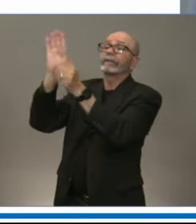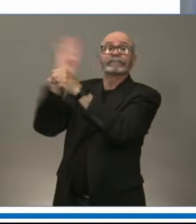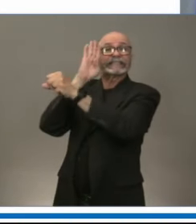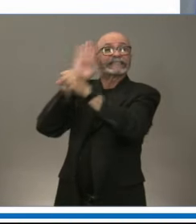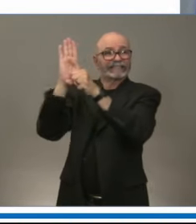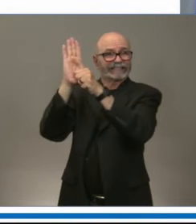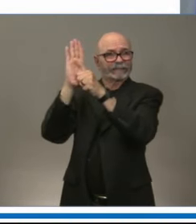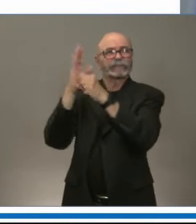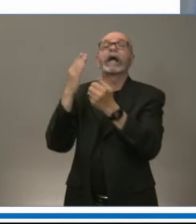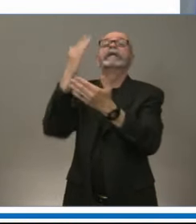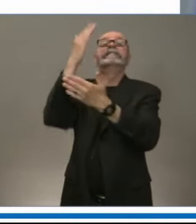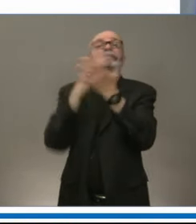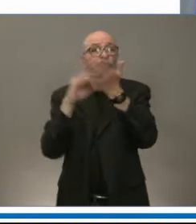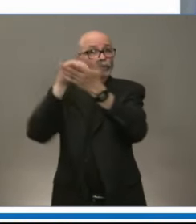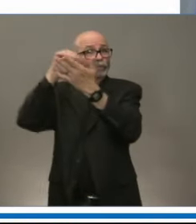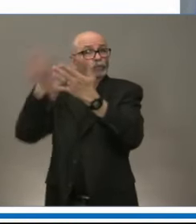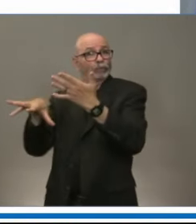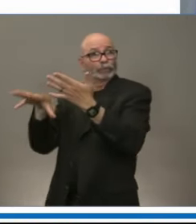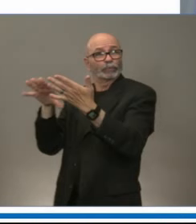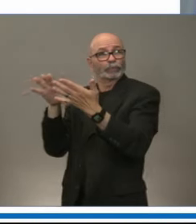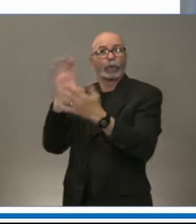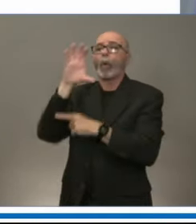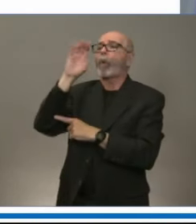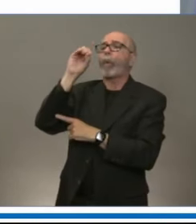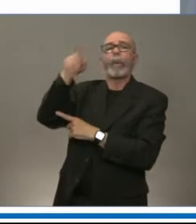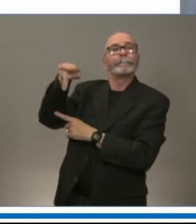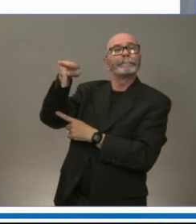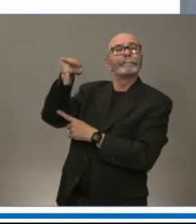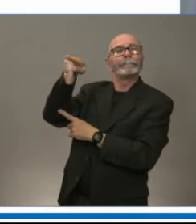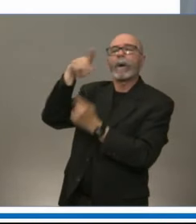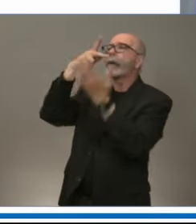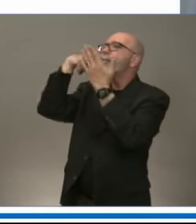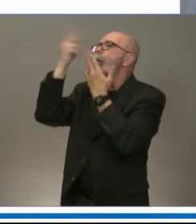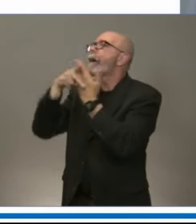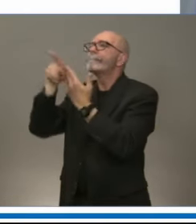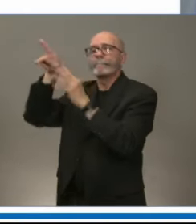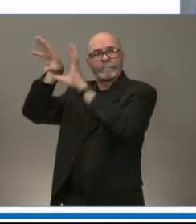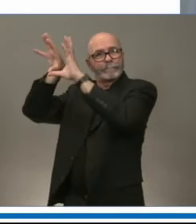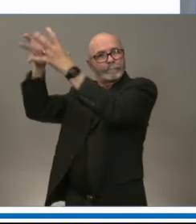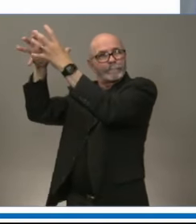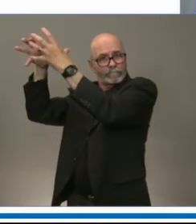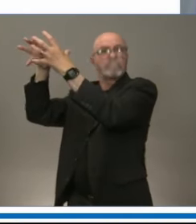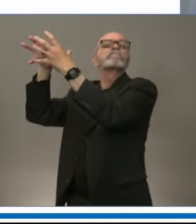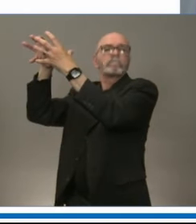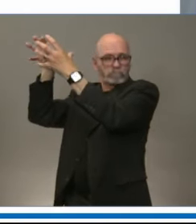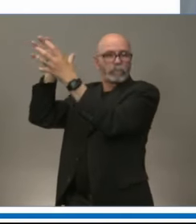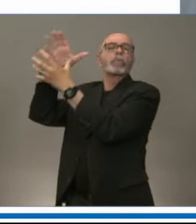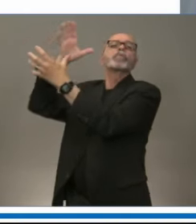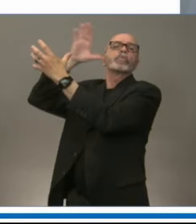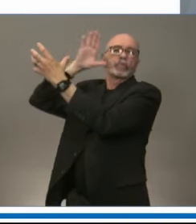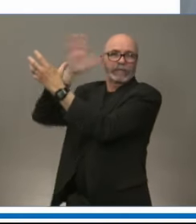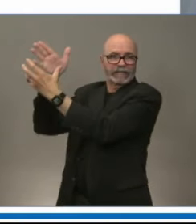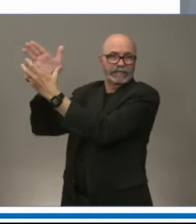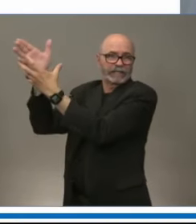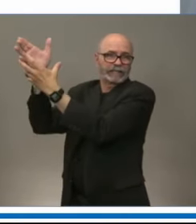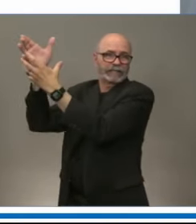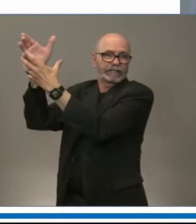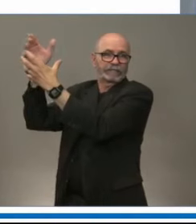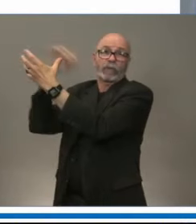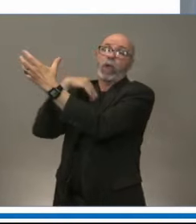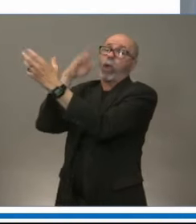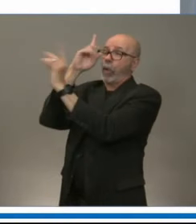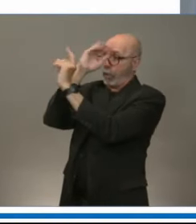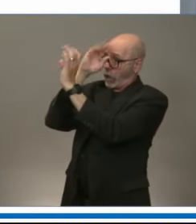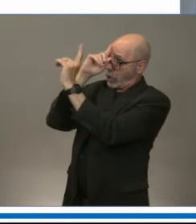co-op programs. Placements will be part of this. They'll be. It's our goal that we'll start seeing